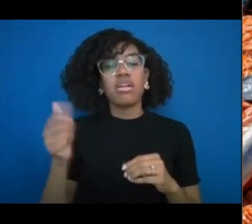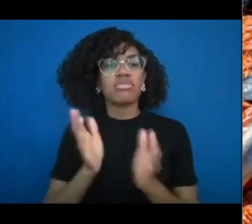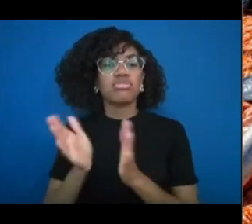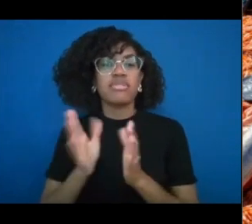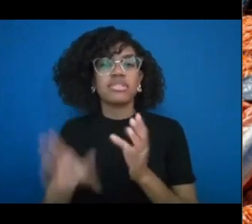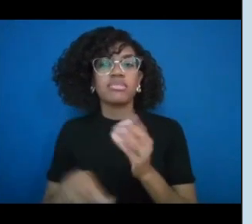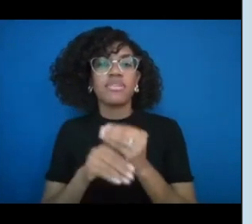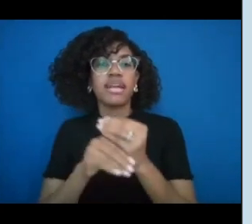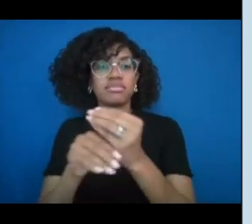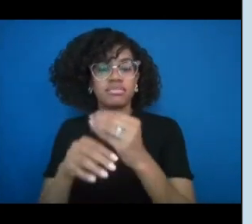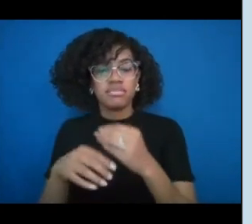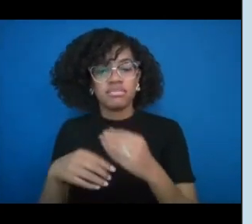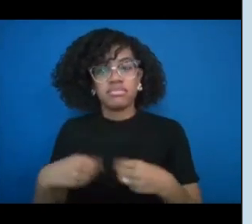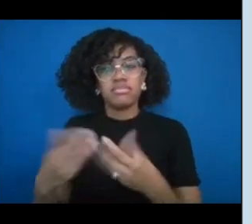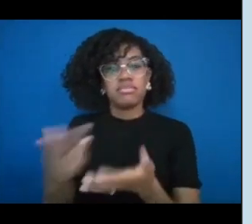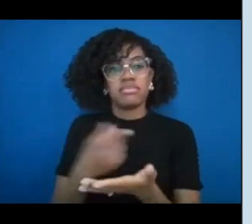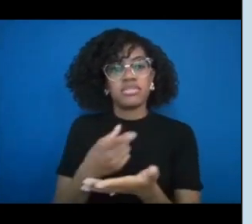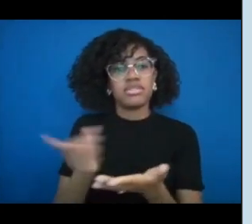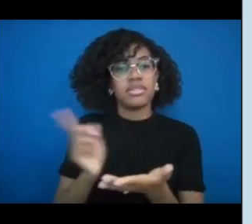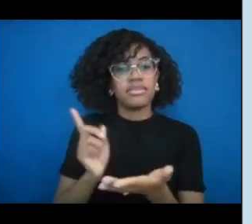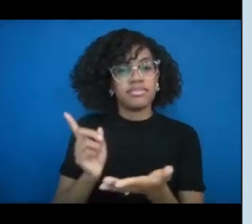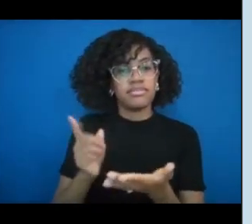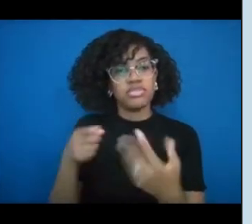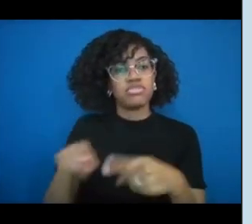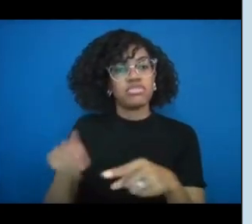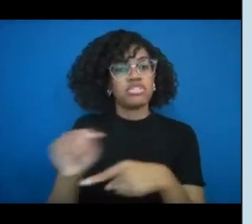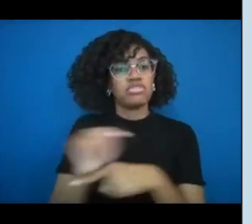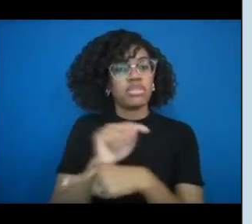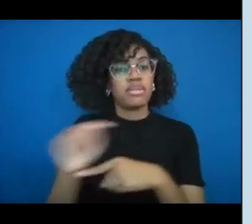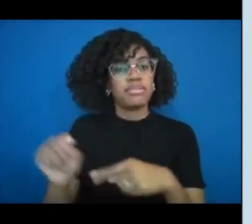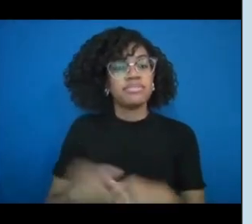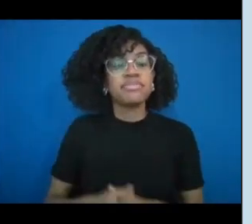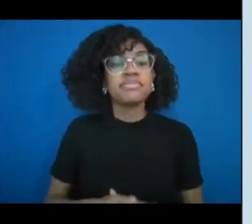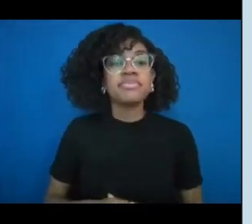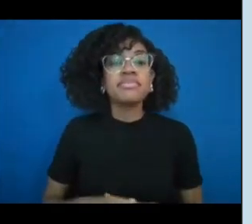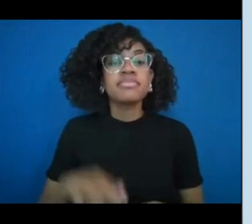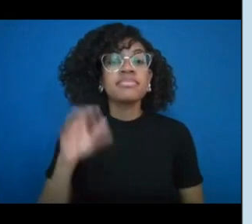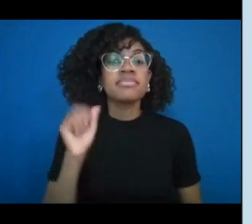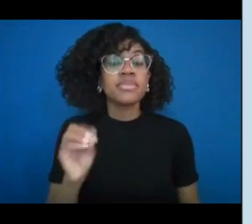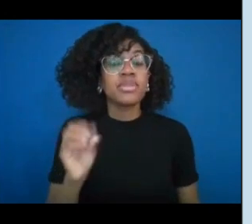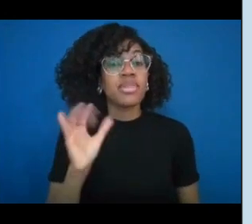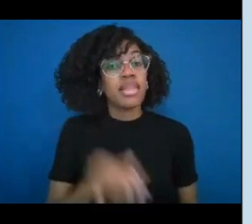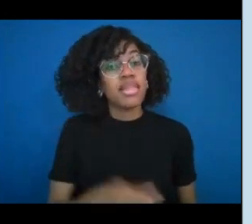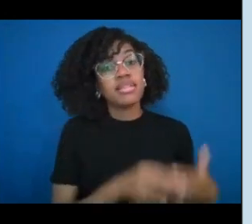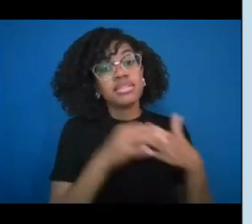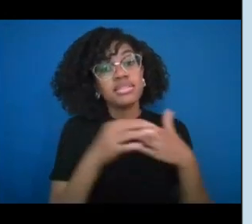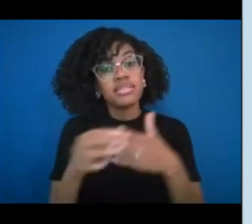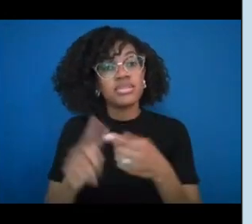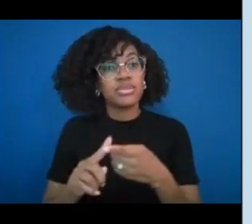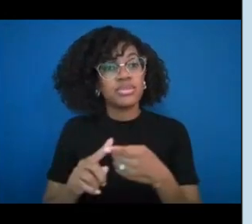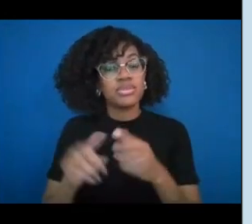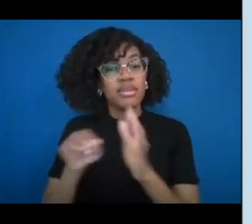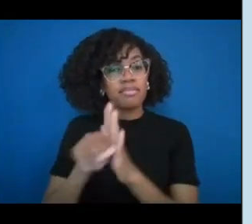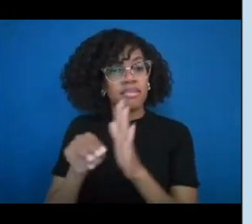forward during their training. And so that leads to a model where we have basically